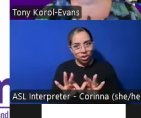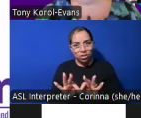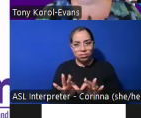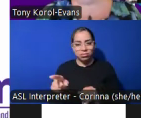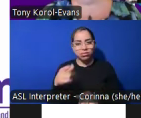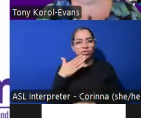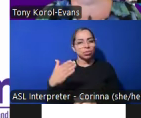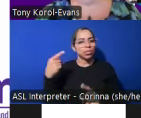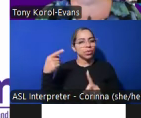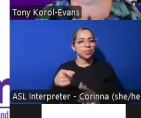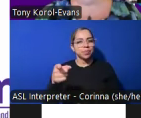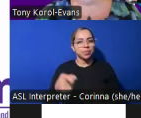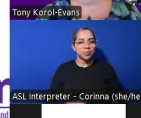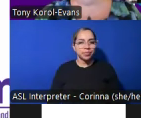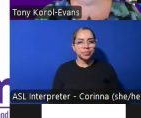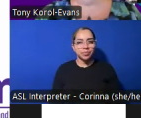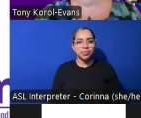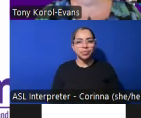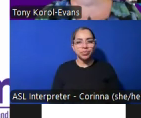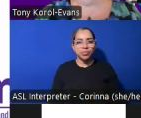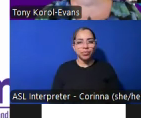point.